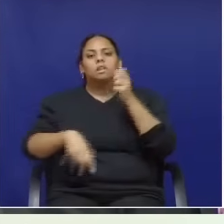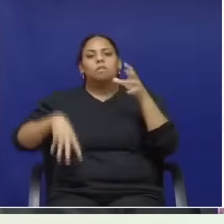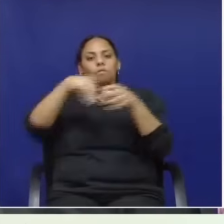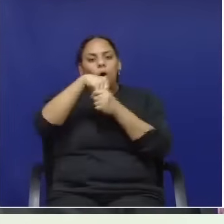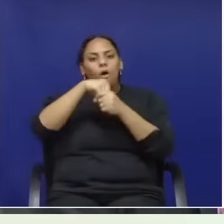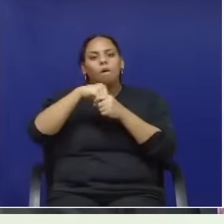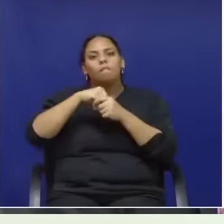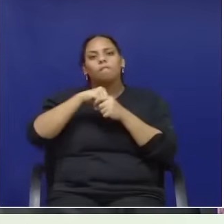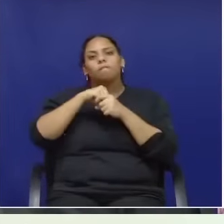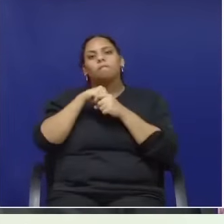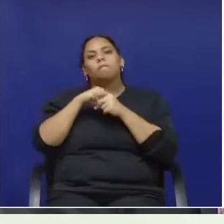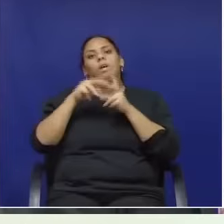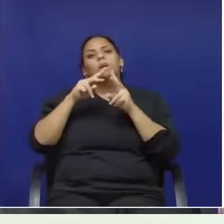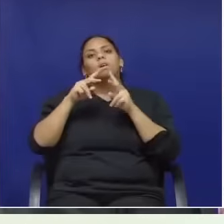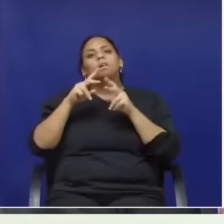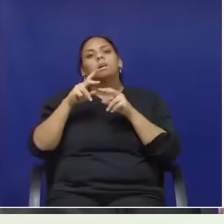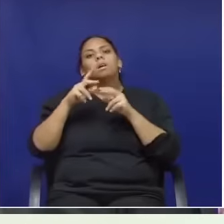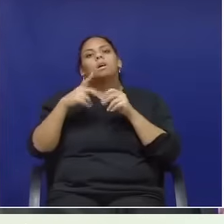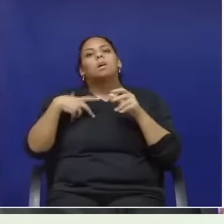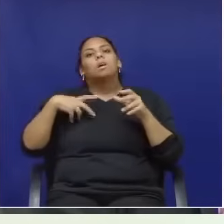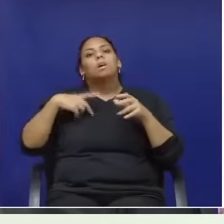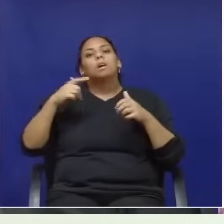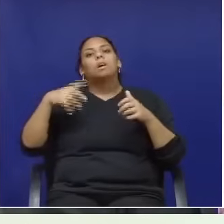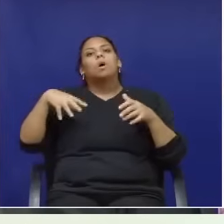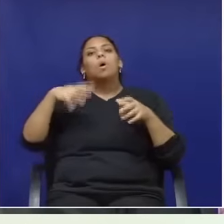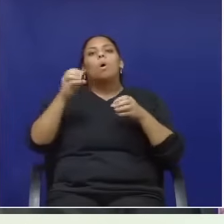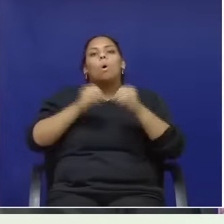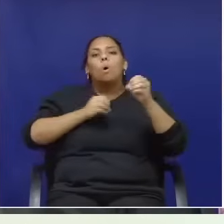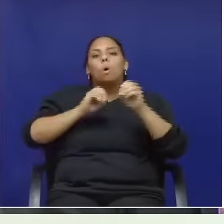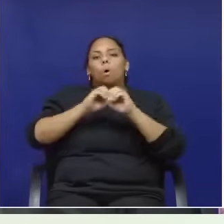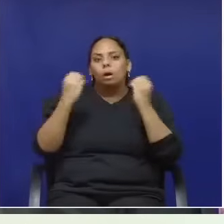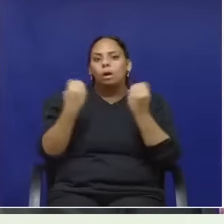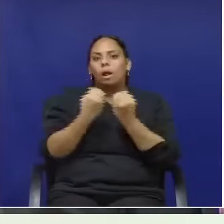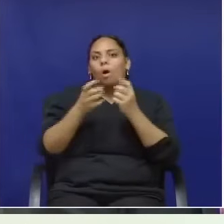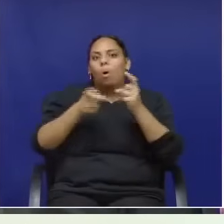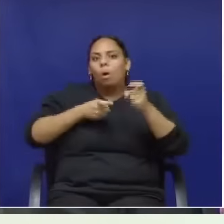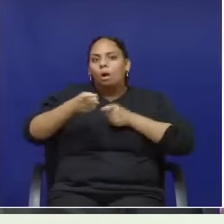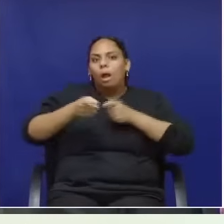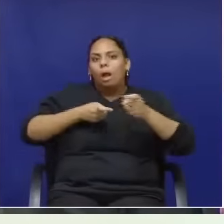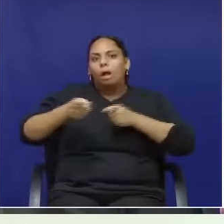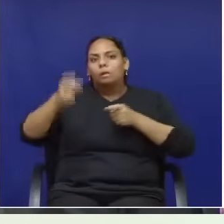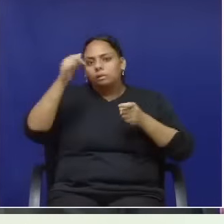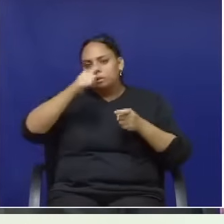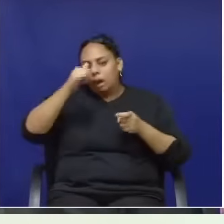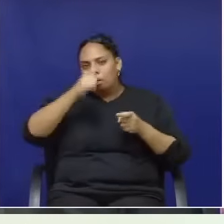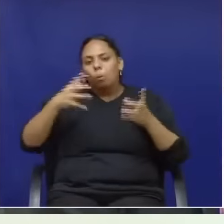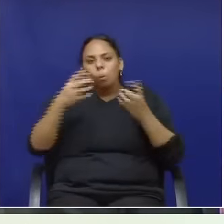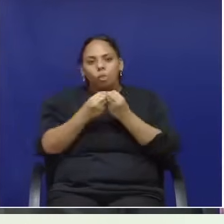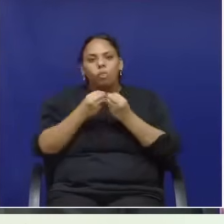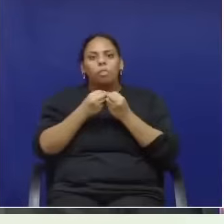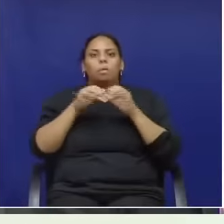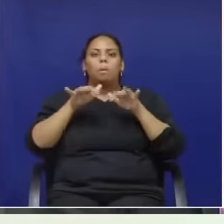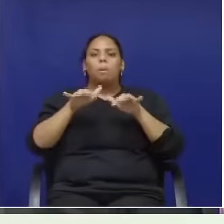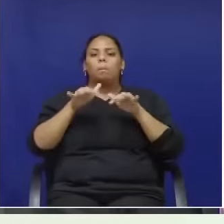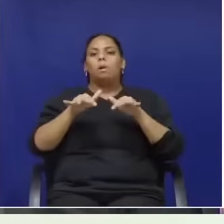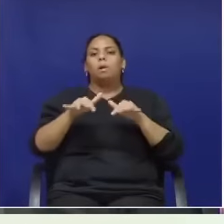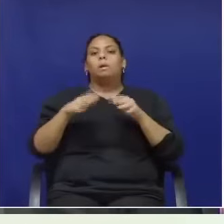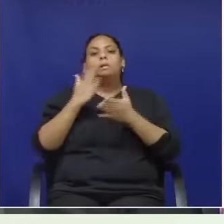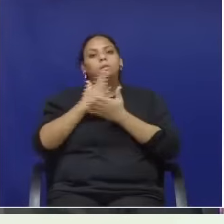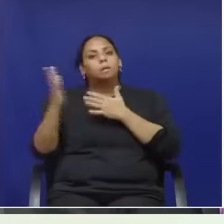nature of organized crime and narcotics-related activities within the Republic. SAPS